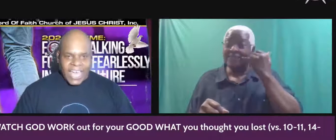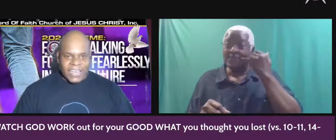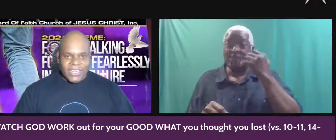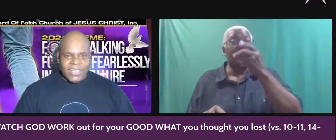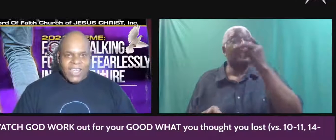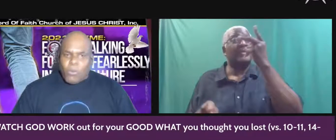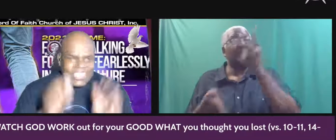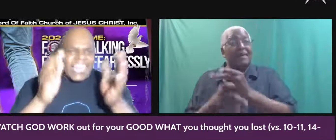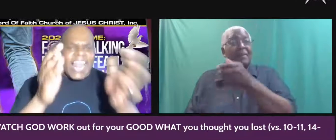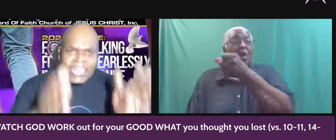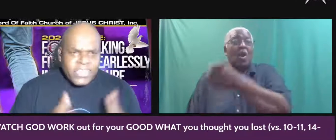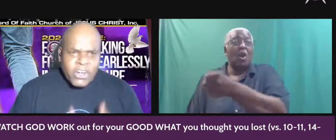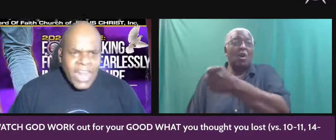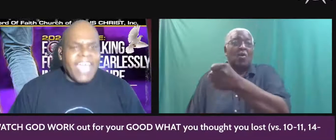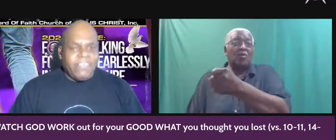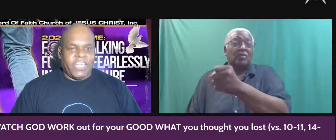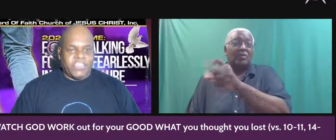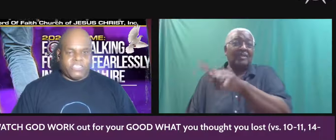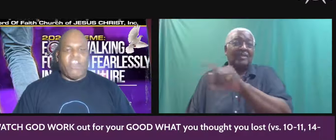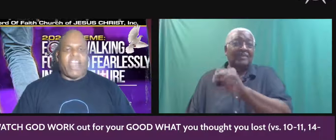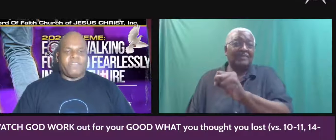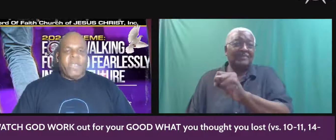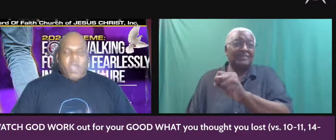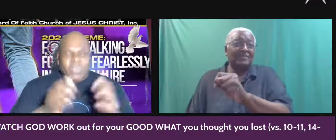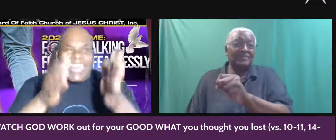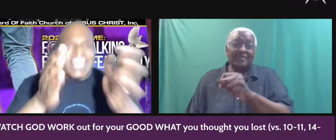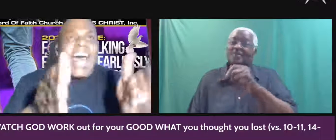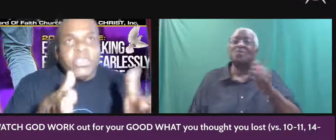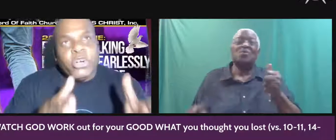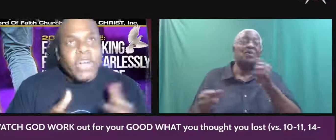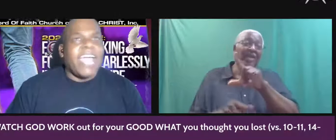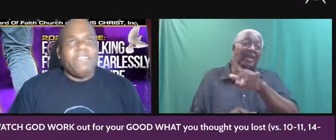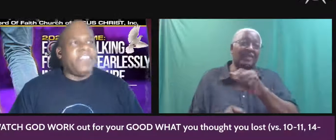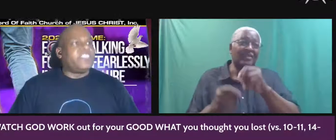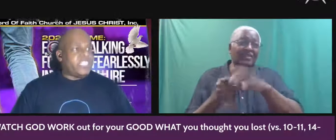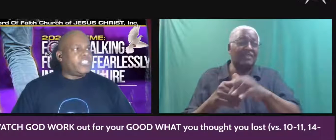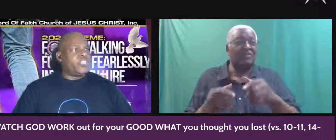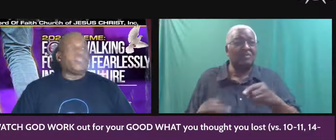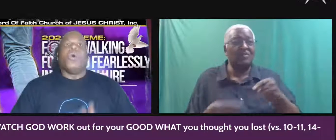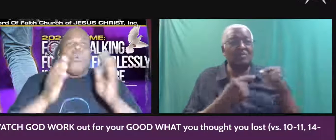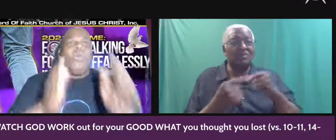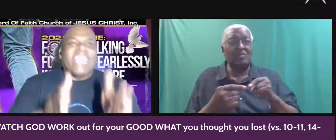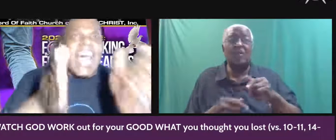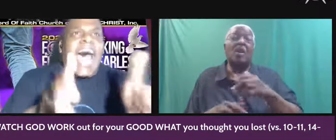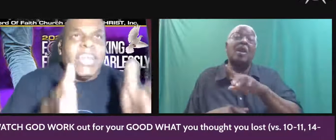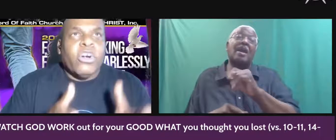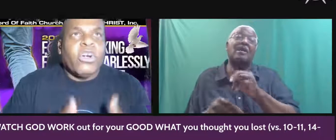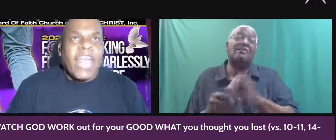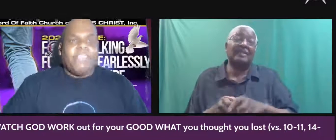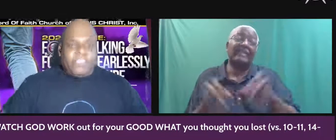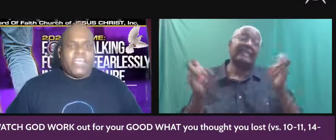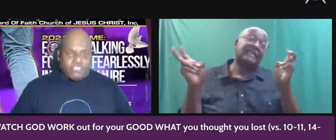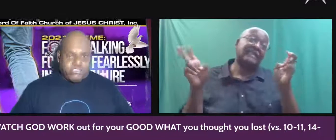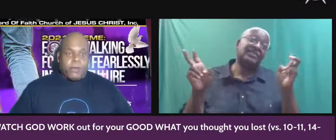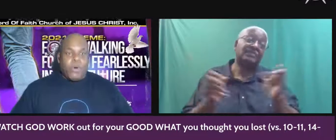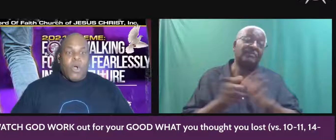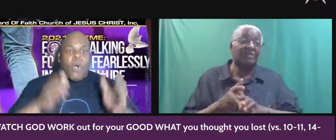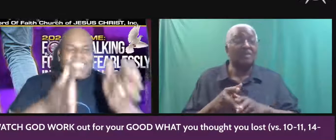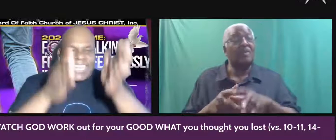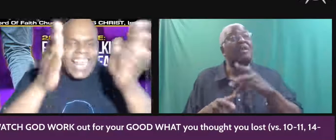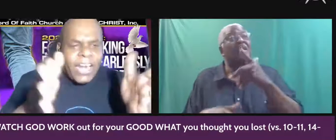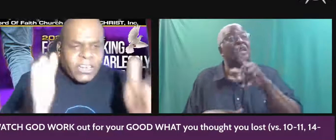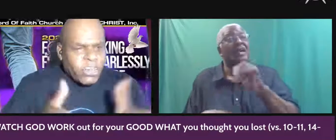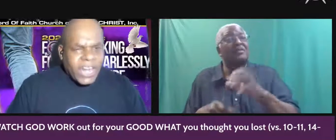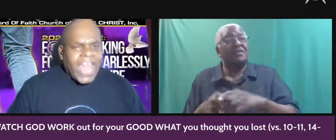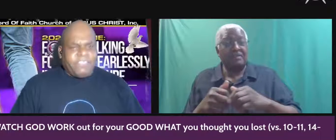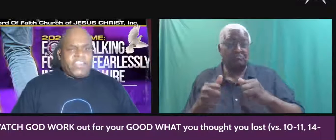on to Lot. With Lot in your life, there's strife. With Lot in your life, there's issue. With Lot in your life, there's trouble.